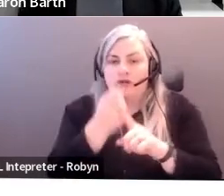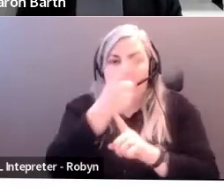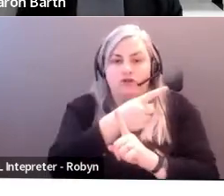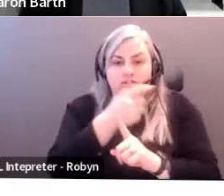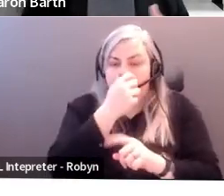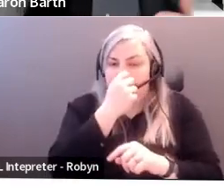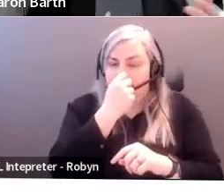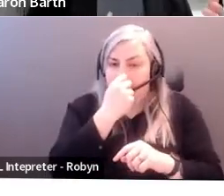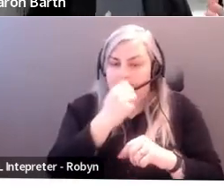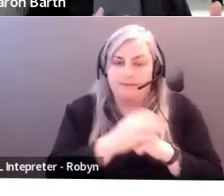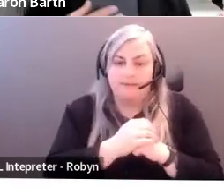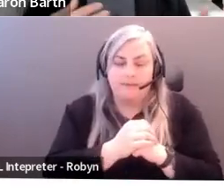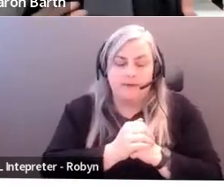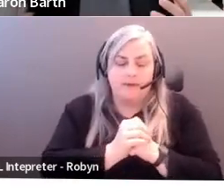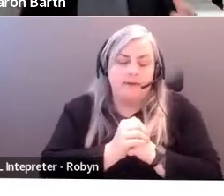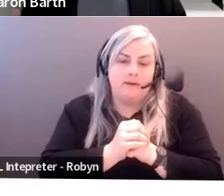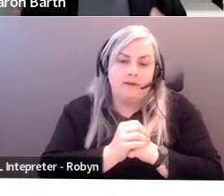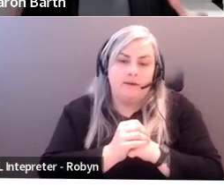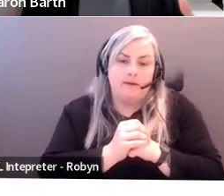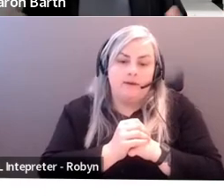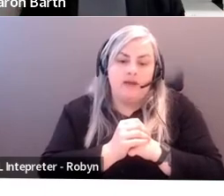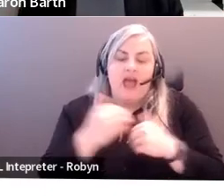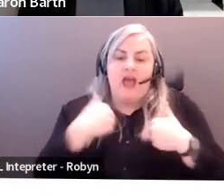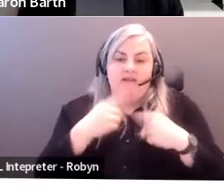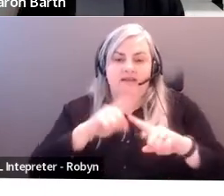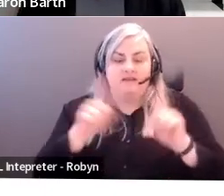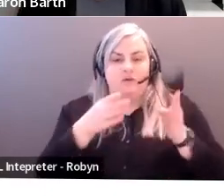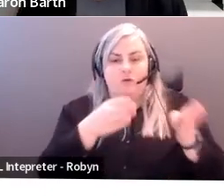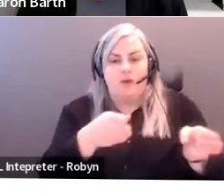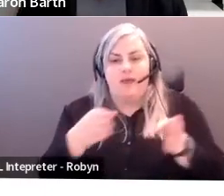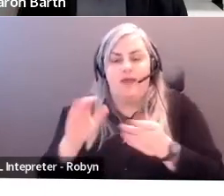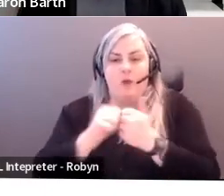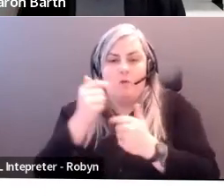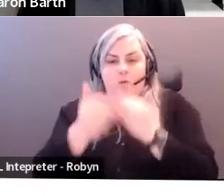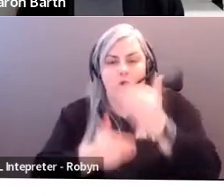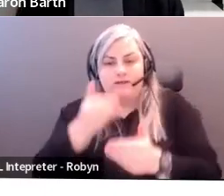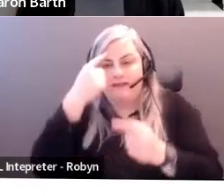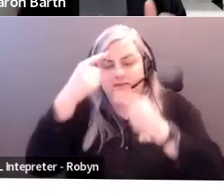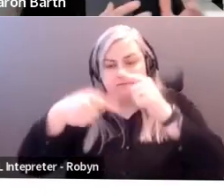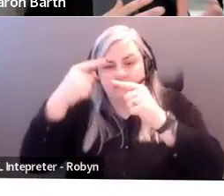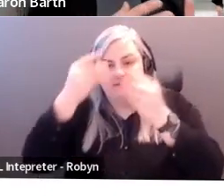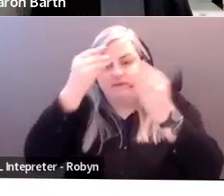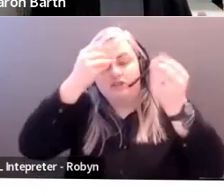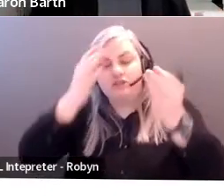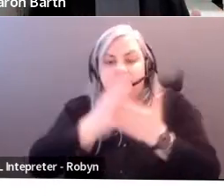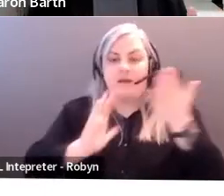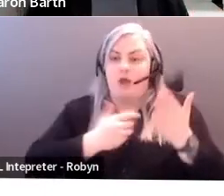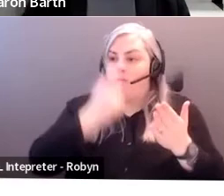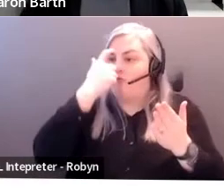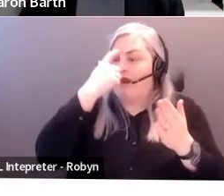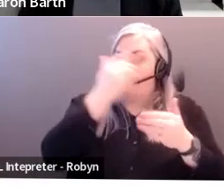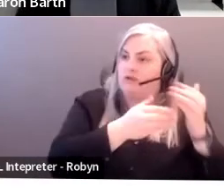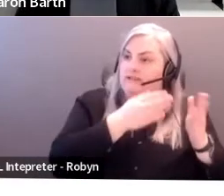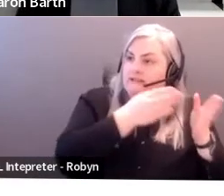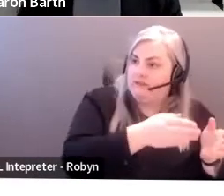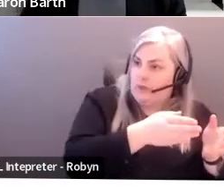are different ways of processing information. And some of us have brains that process it one way